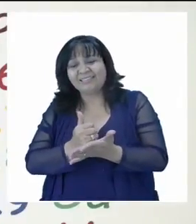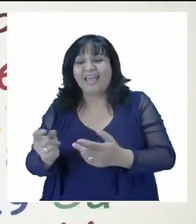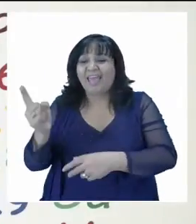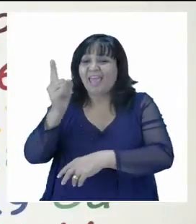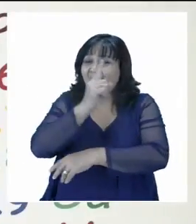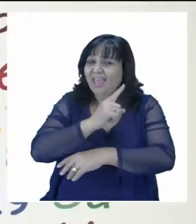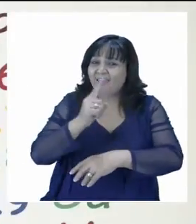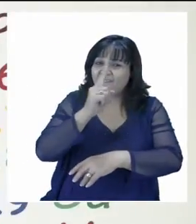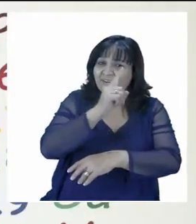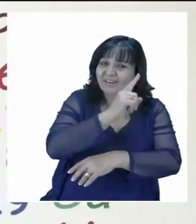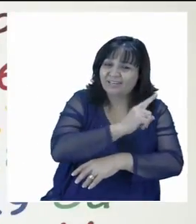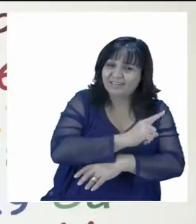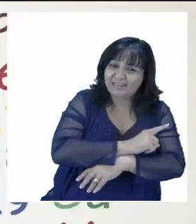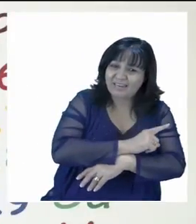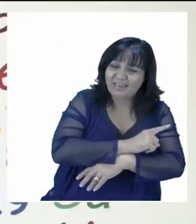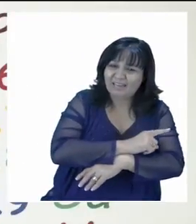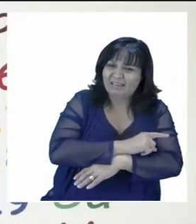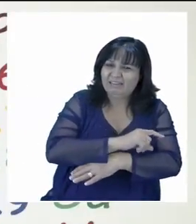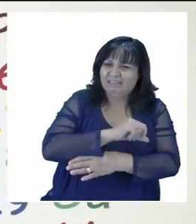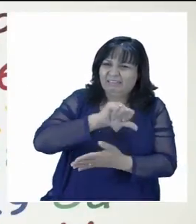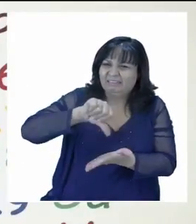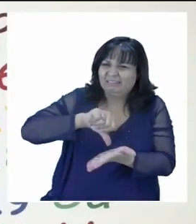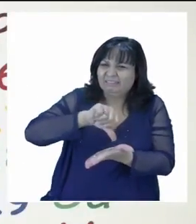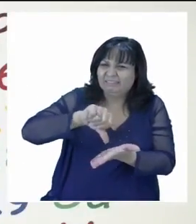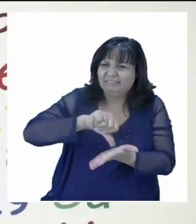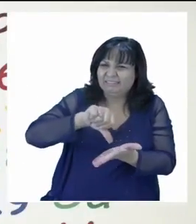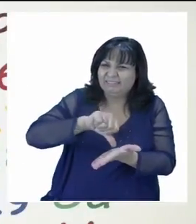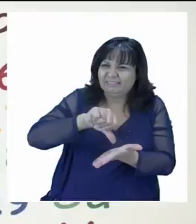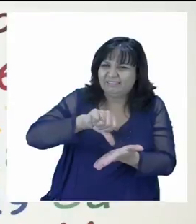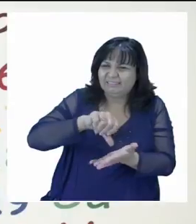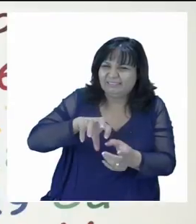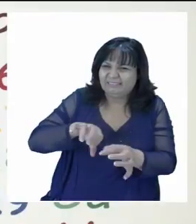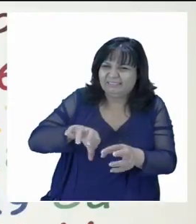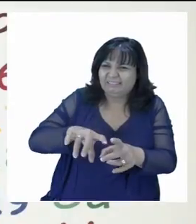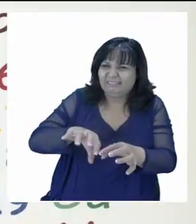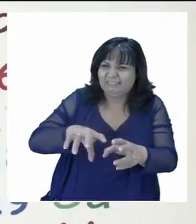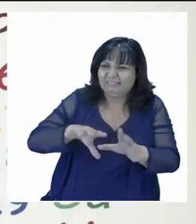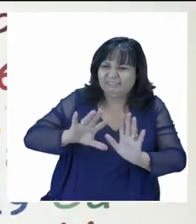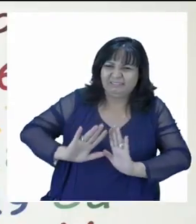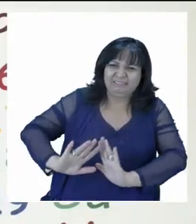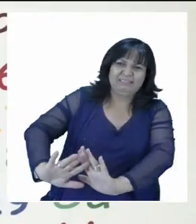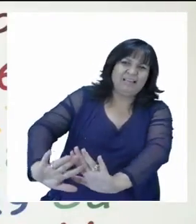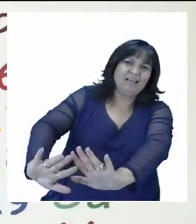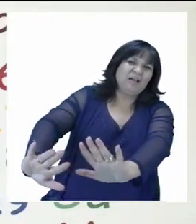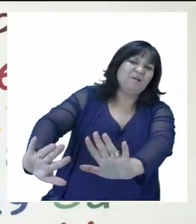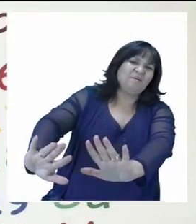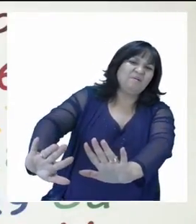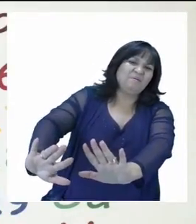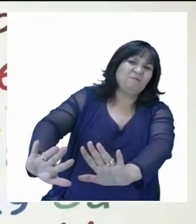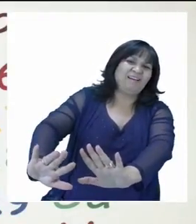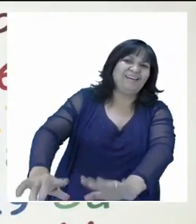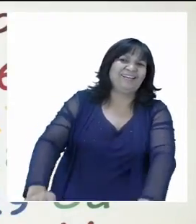Sanitize every day so the germs can stay